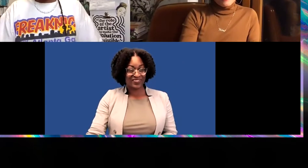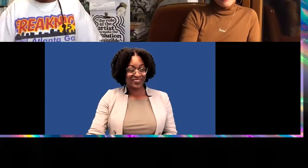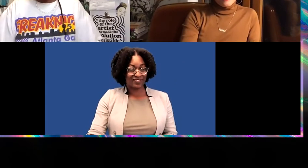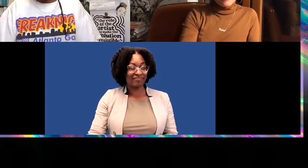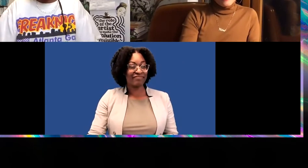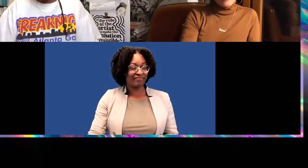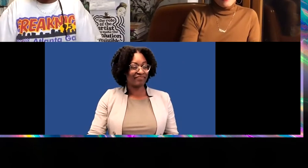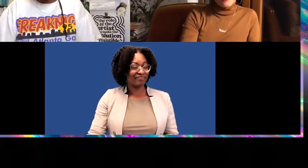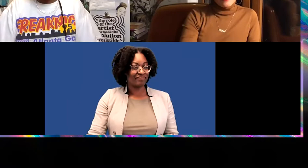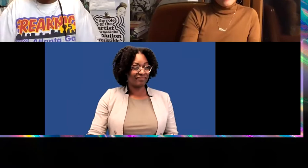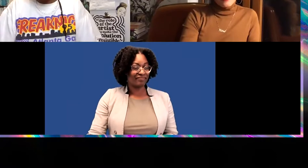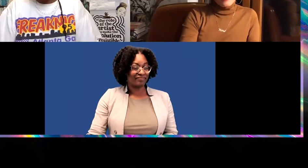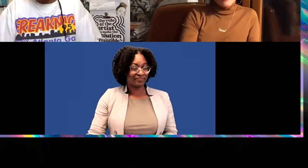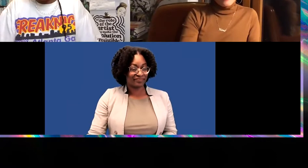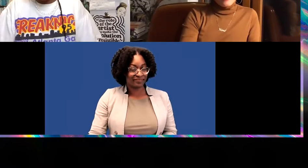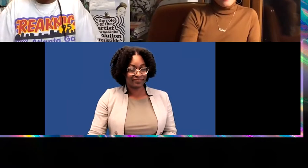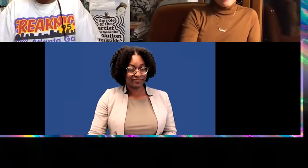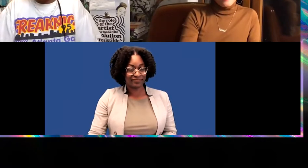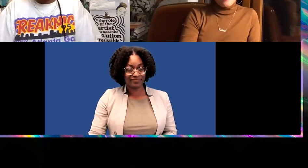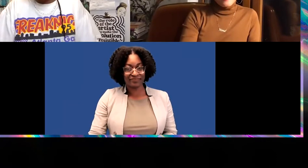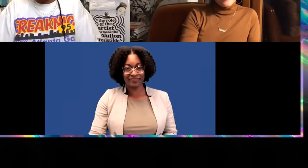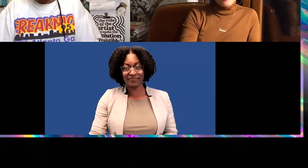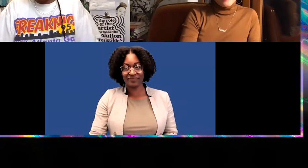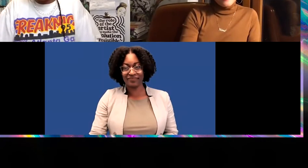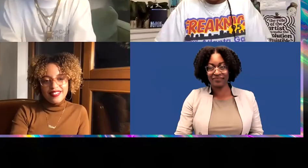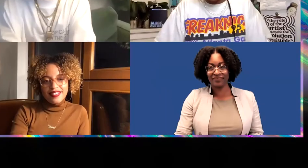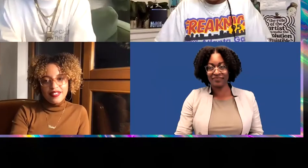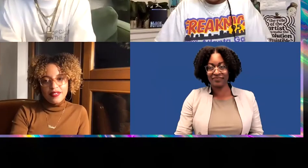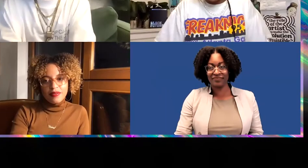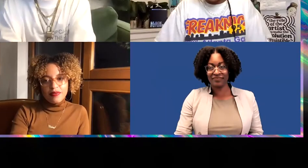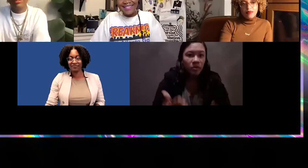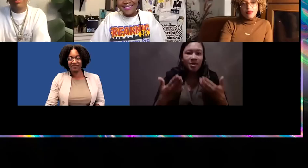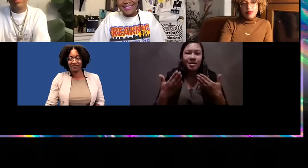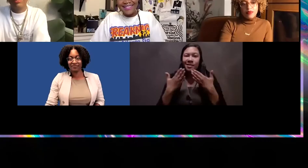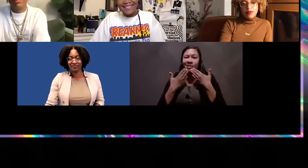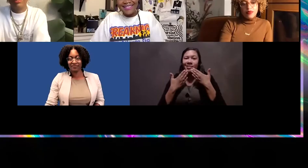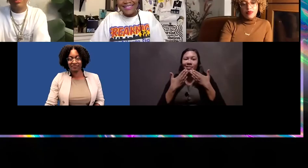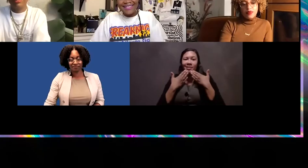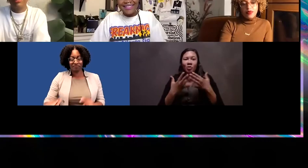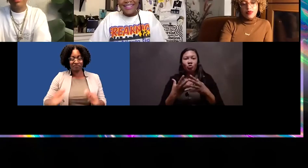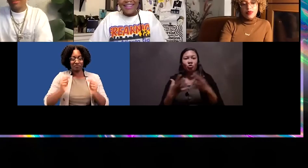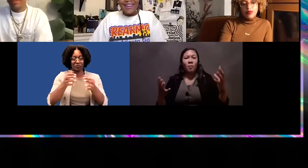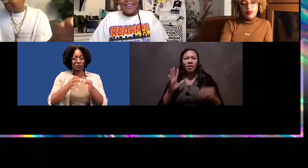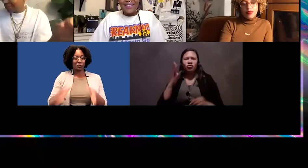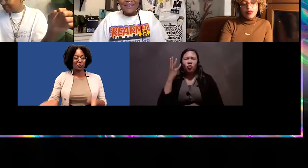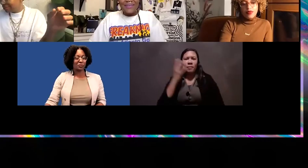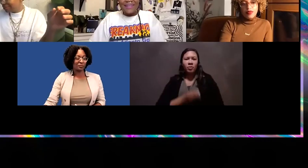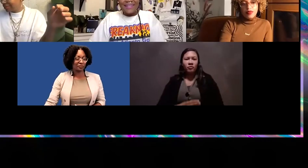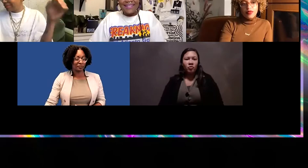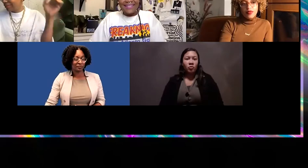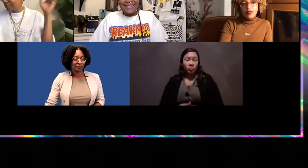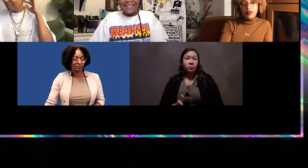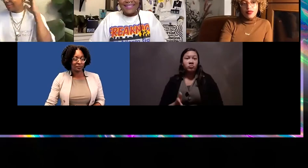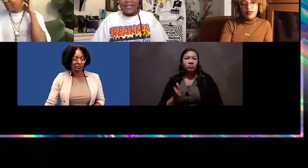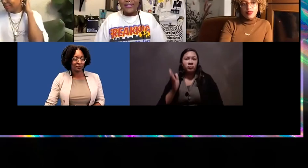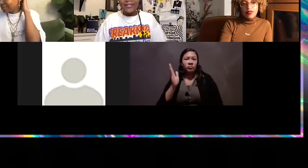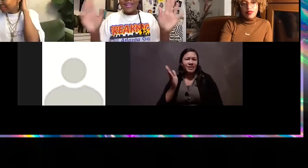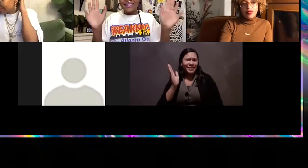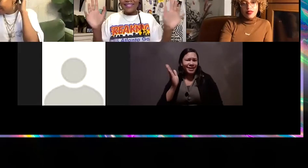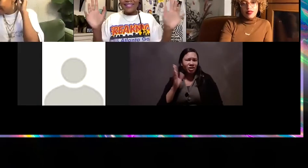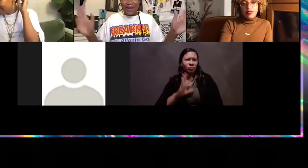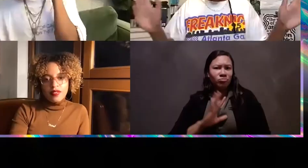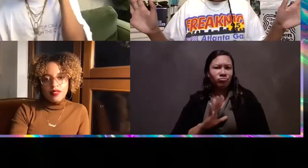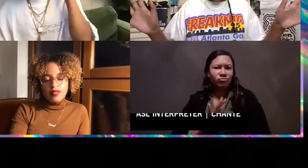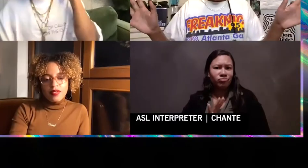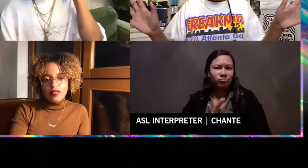Naima, thank you so much for that beautiful presentation. Oh man, there's a lot